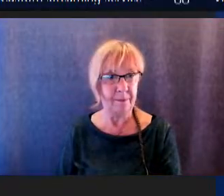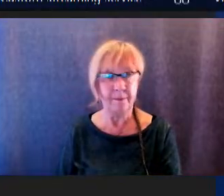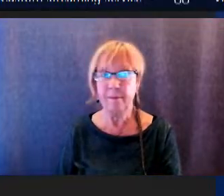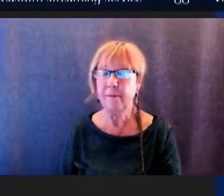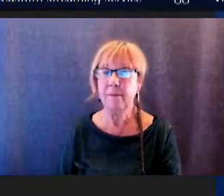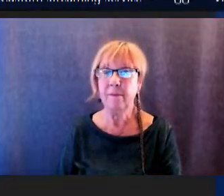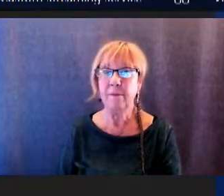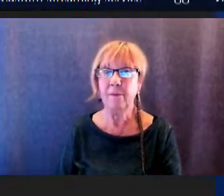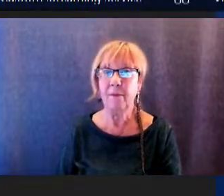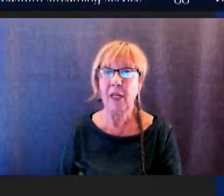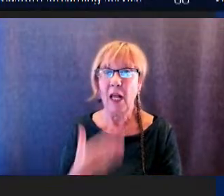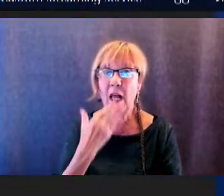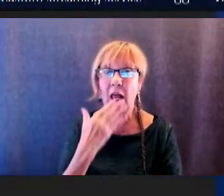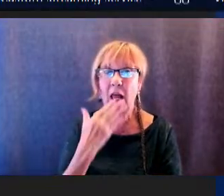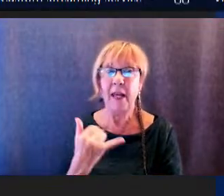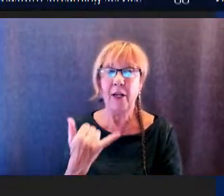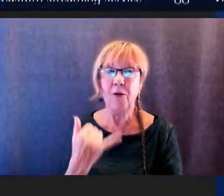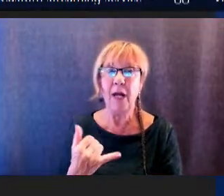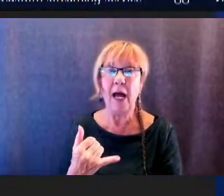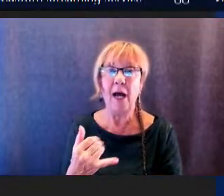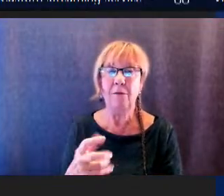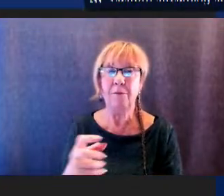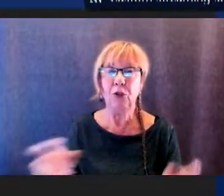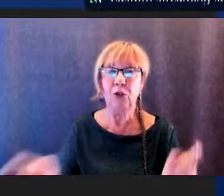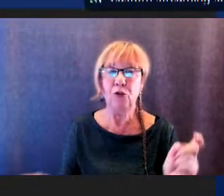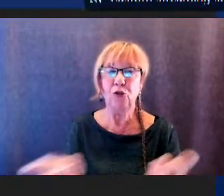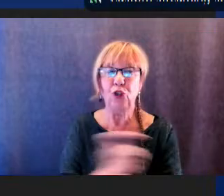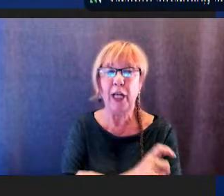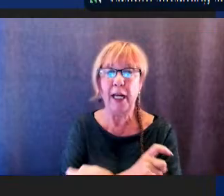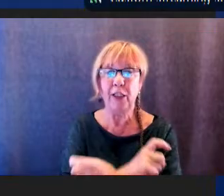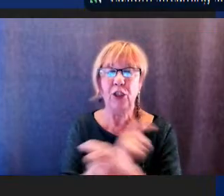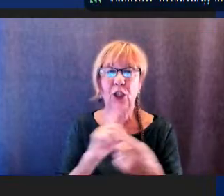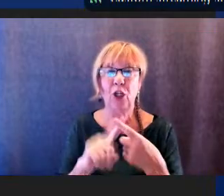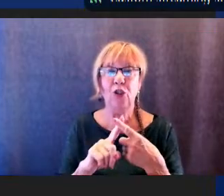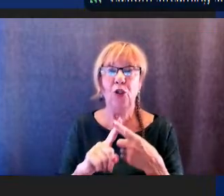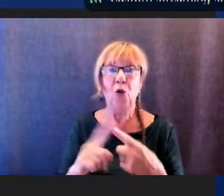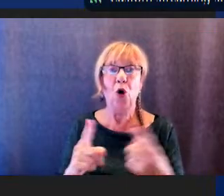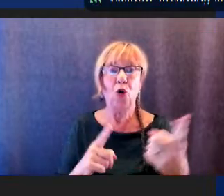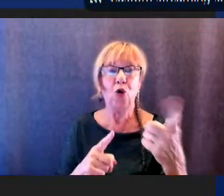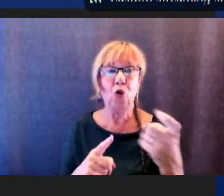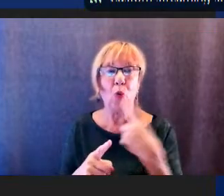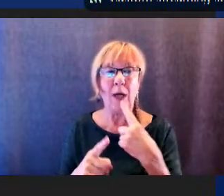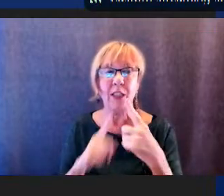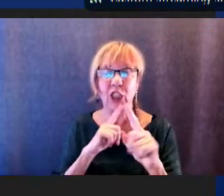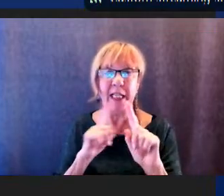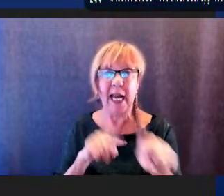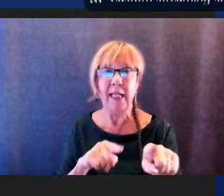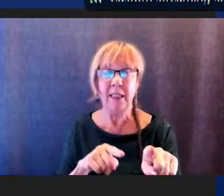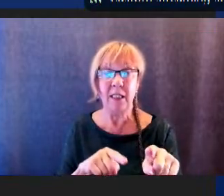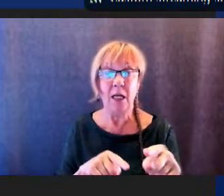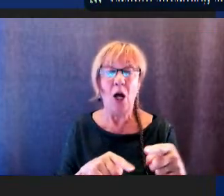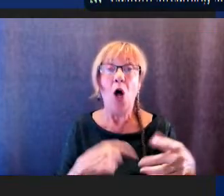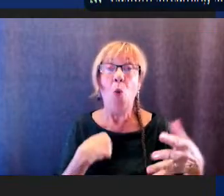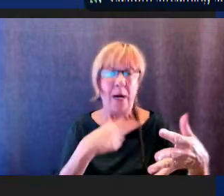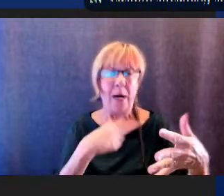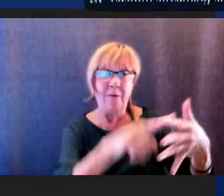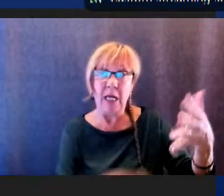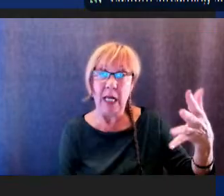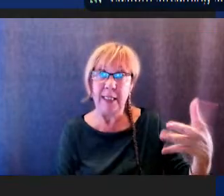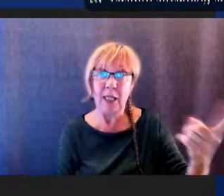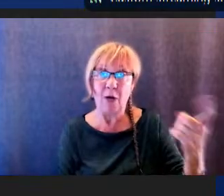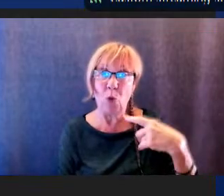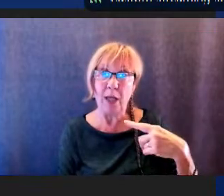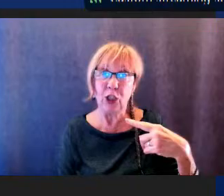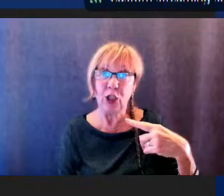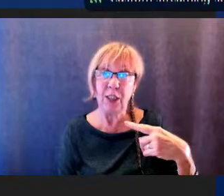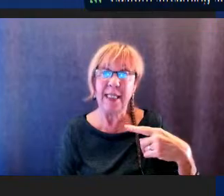Thank you, and we'll now transition to the question and answer portion of our evening. The following questions were submitted ahead of tonight's community meeting,